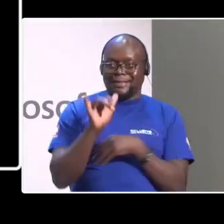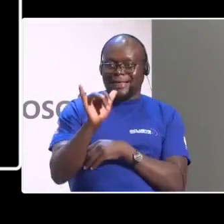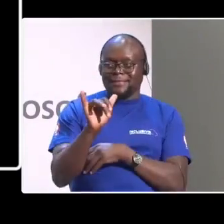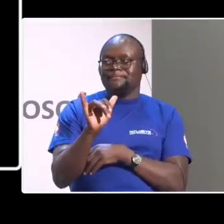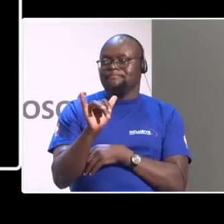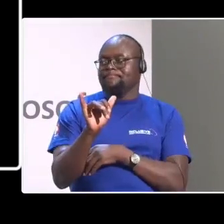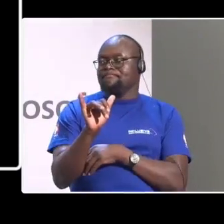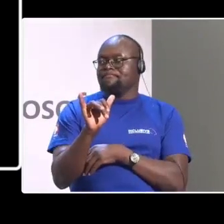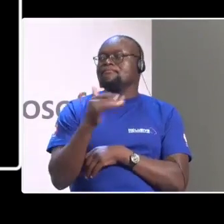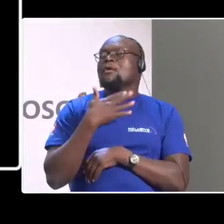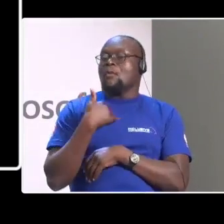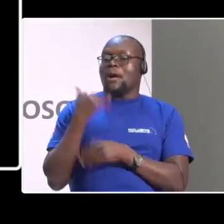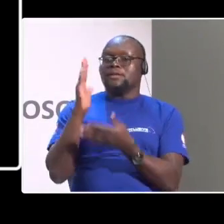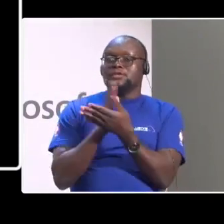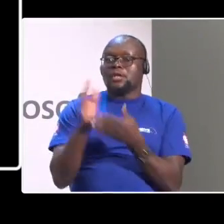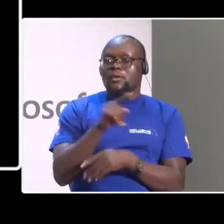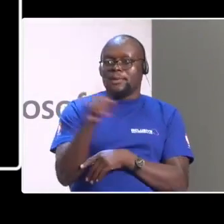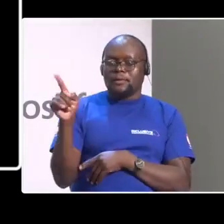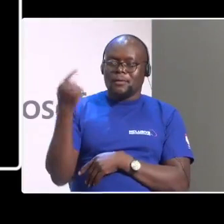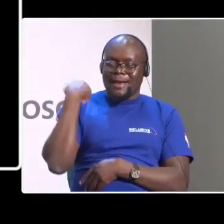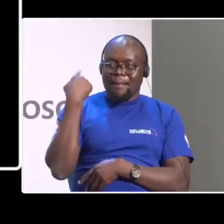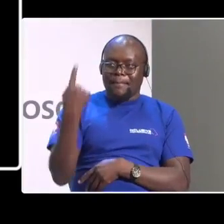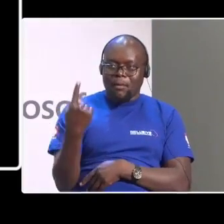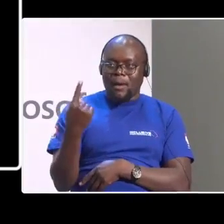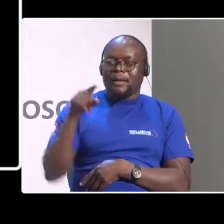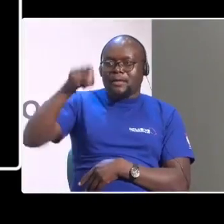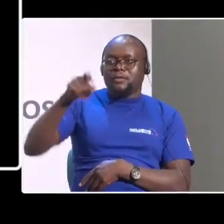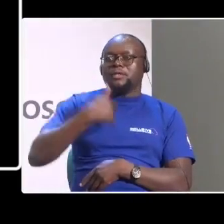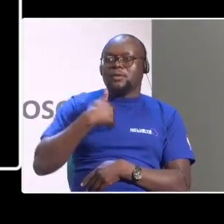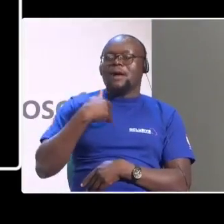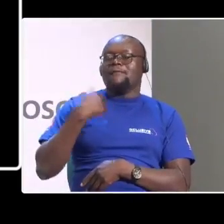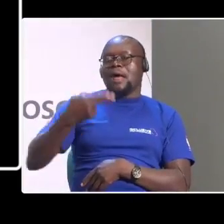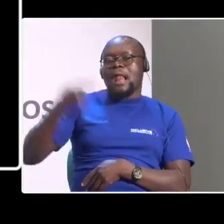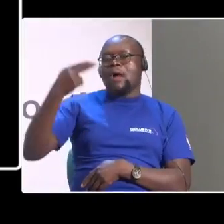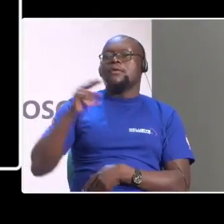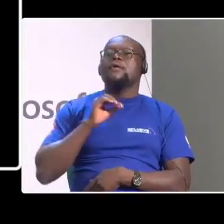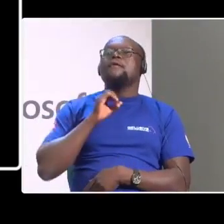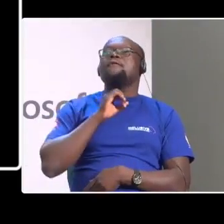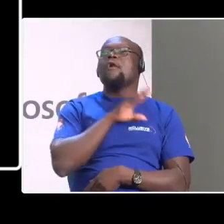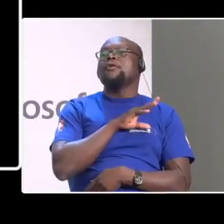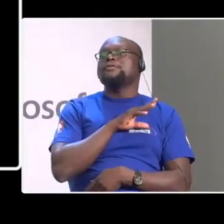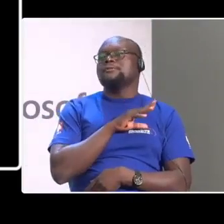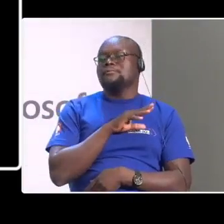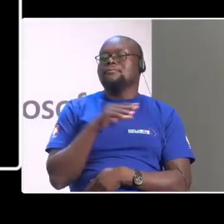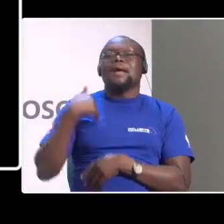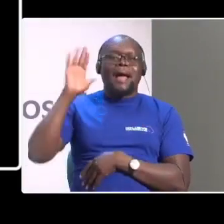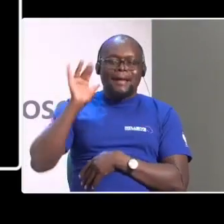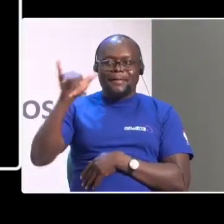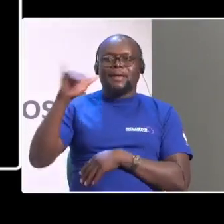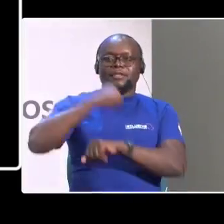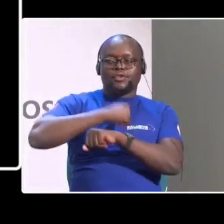that we wanted to share with you. Number 1 is you need to have a loud voice. So I heard that one at school, and